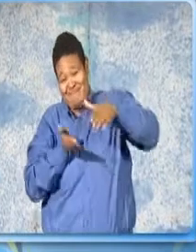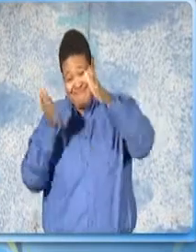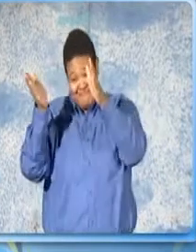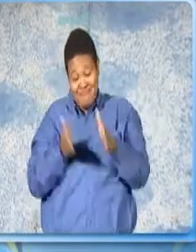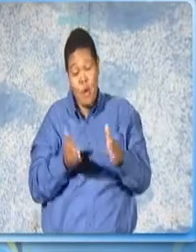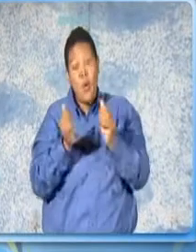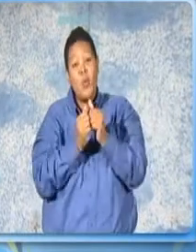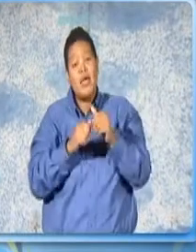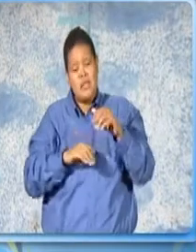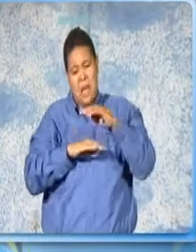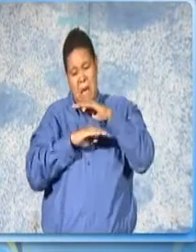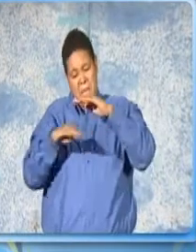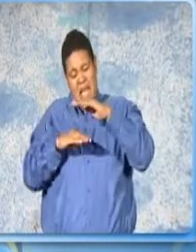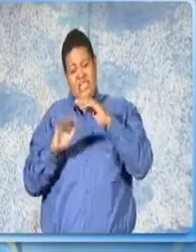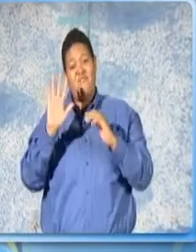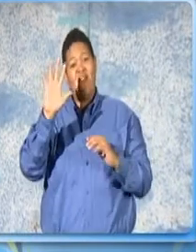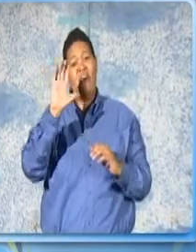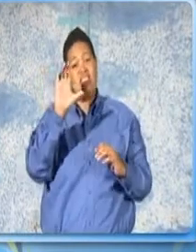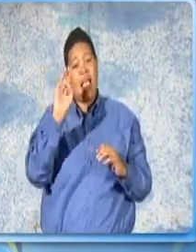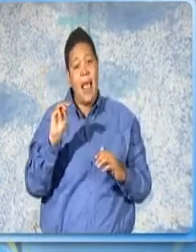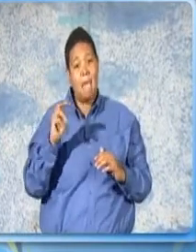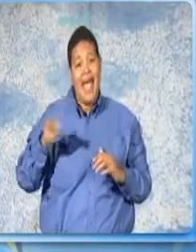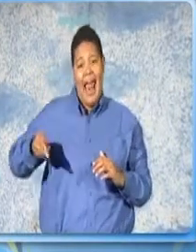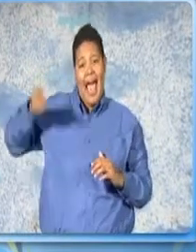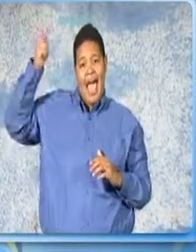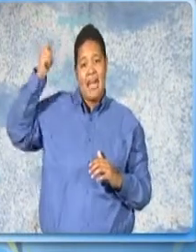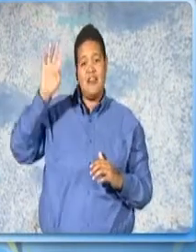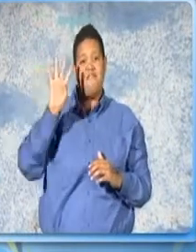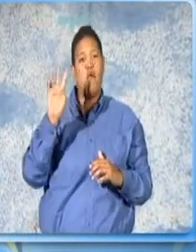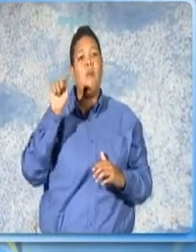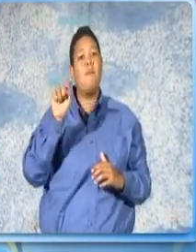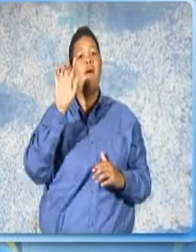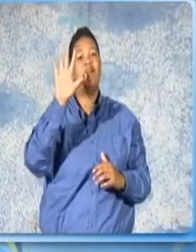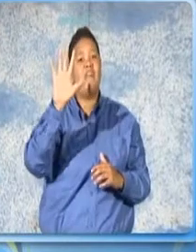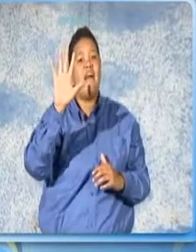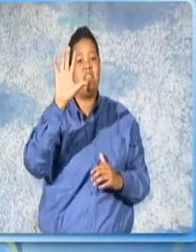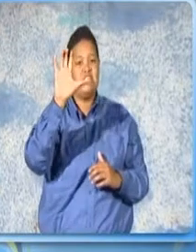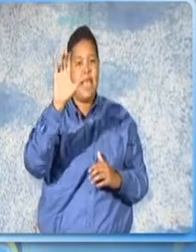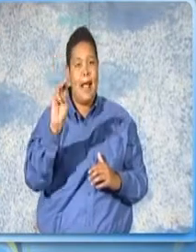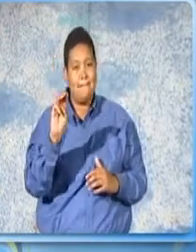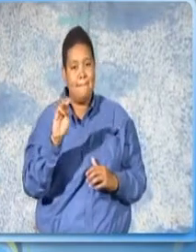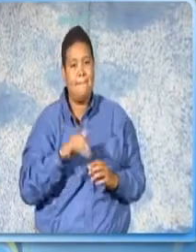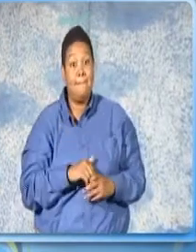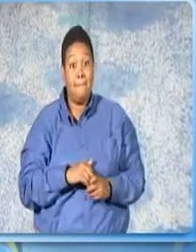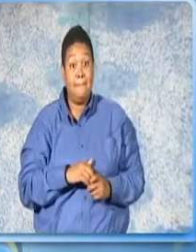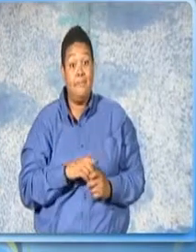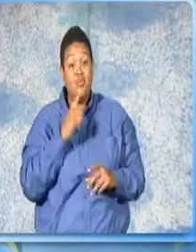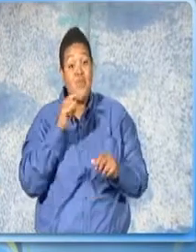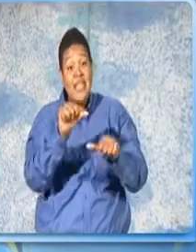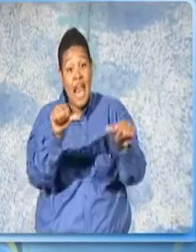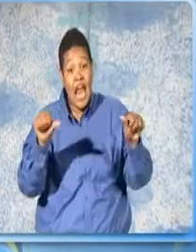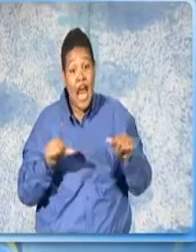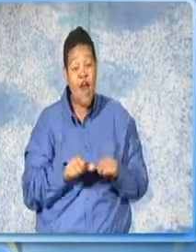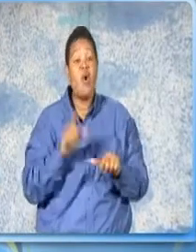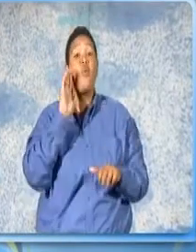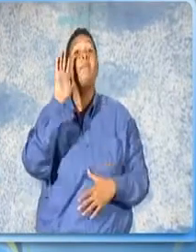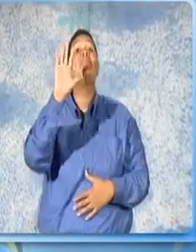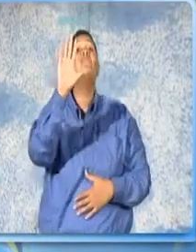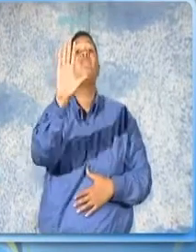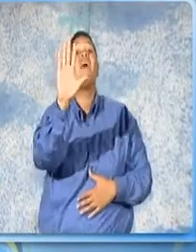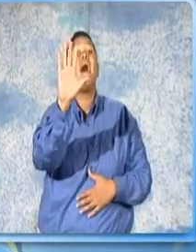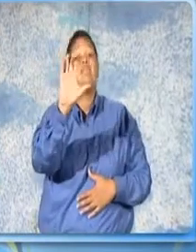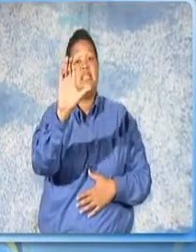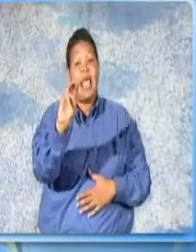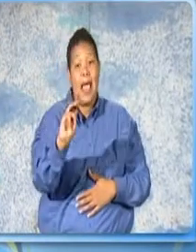5 centimeters long and a height of 4.5 centimeters? Its area would be 5